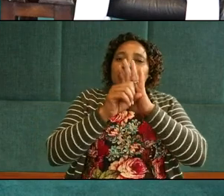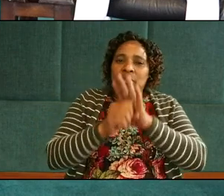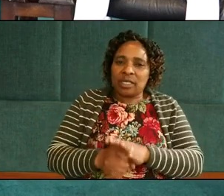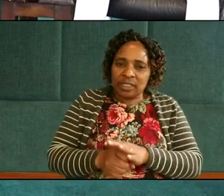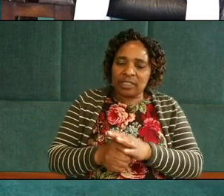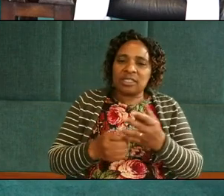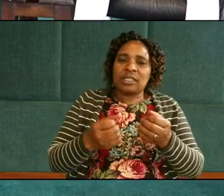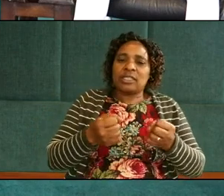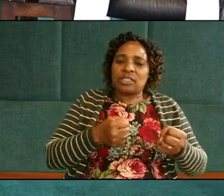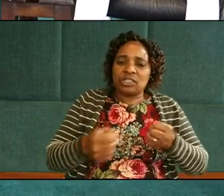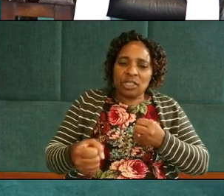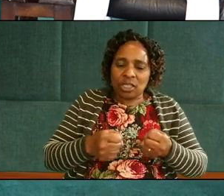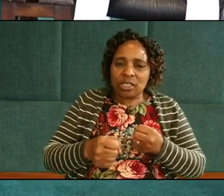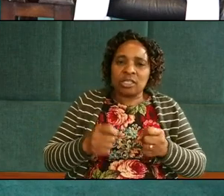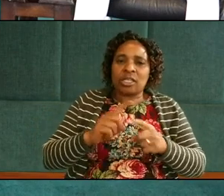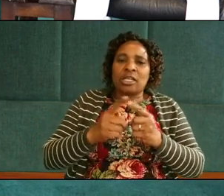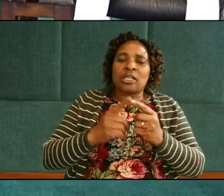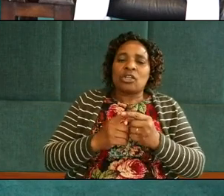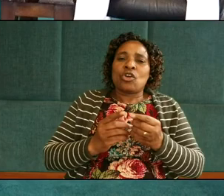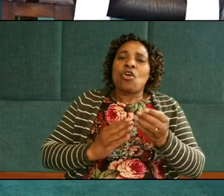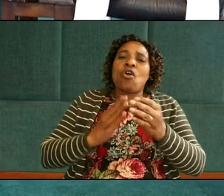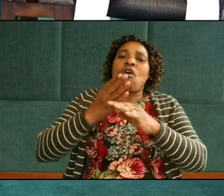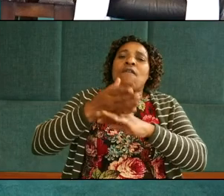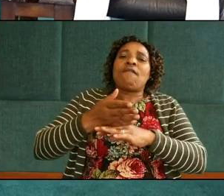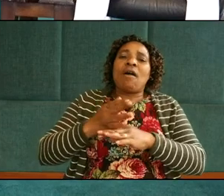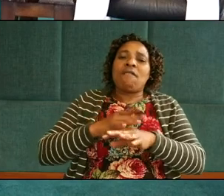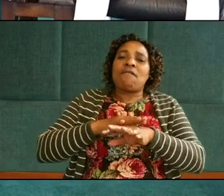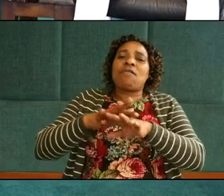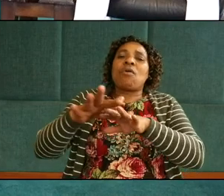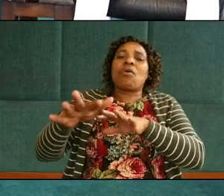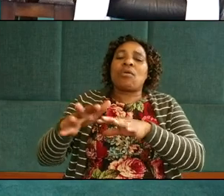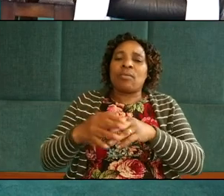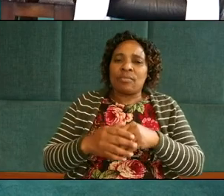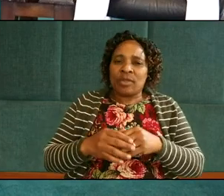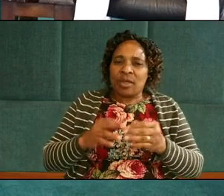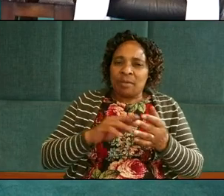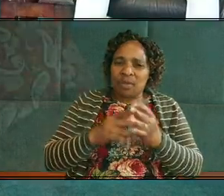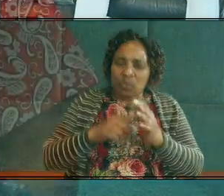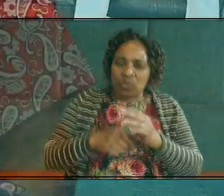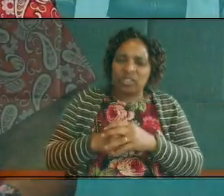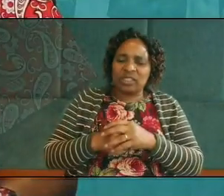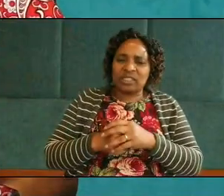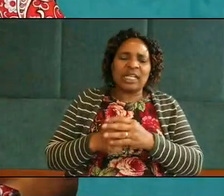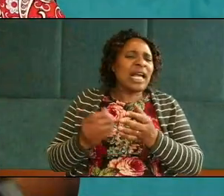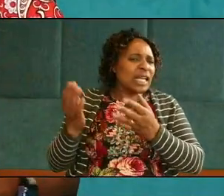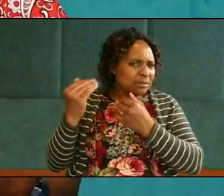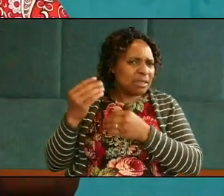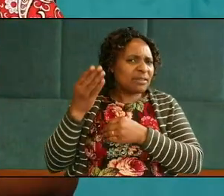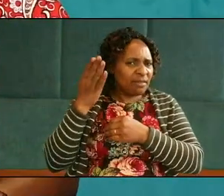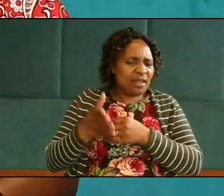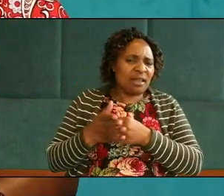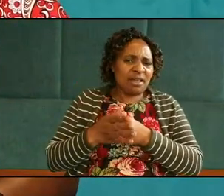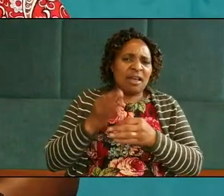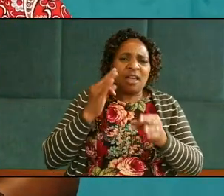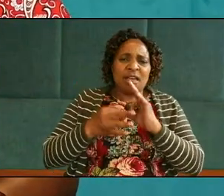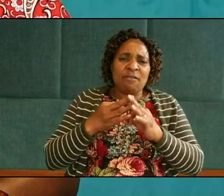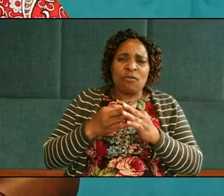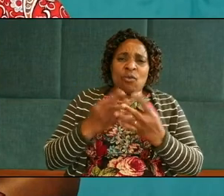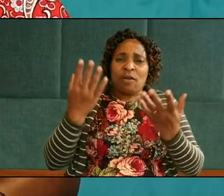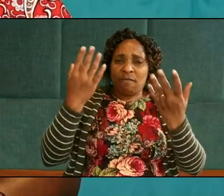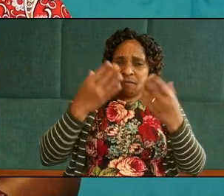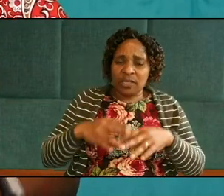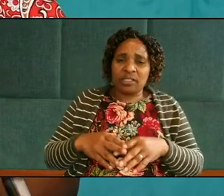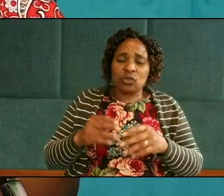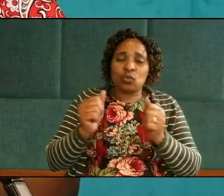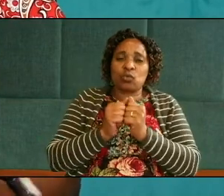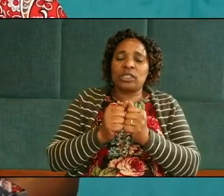and running over. Running over, overflowing. So there's a blessing that is expected if you are faithful. All